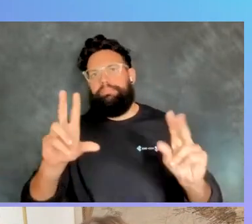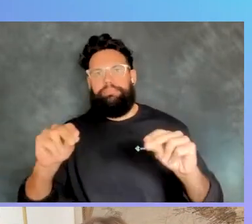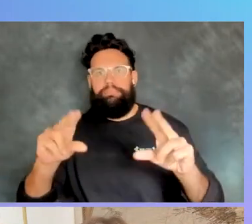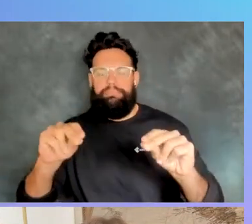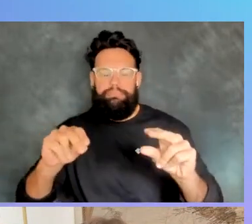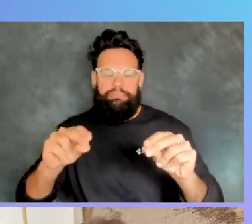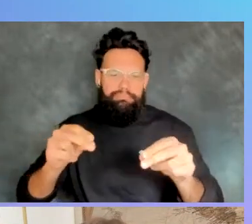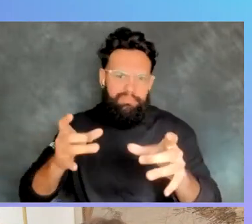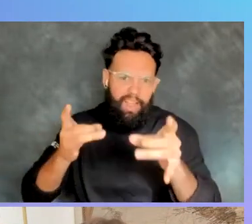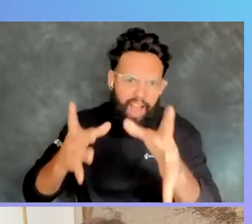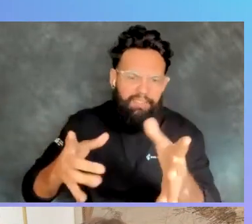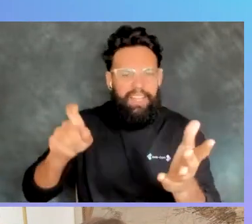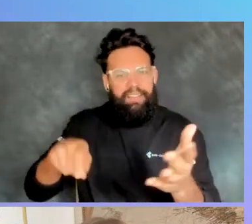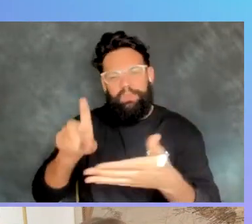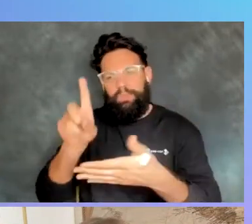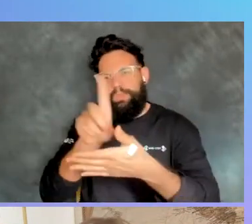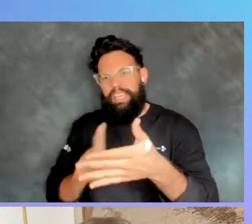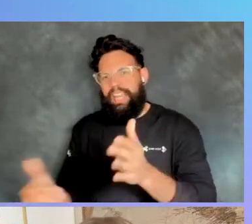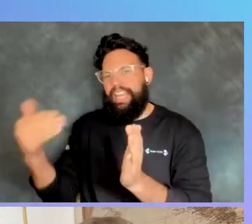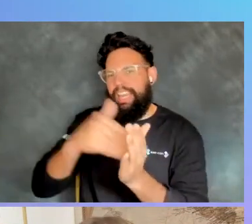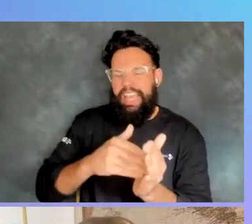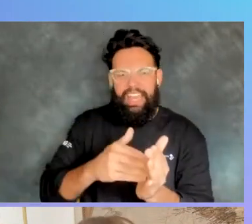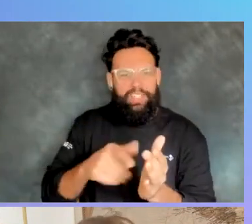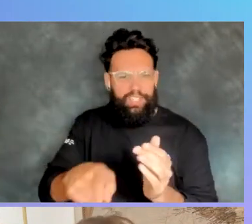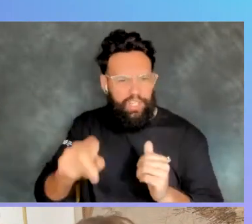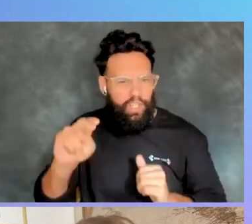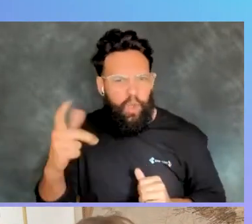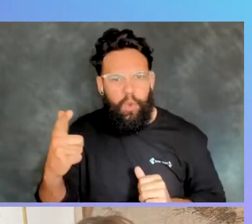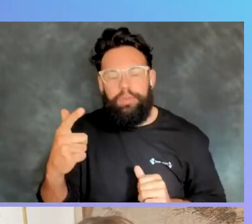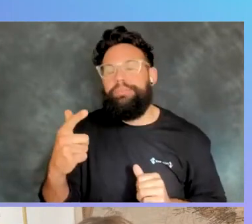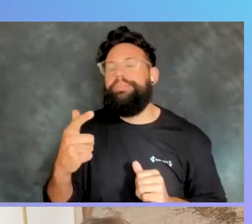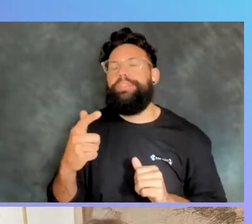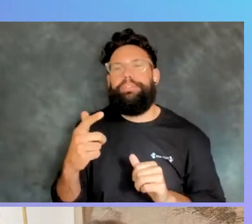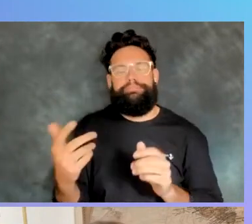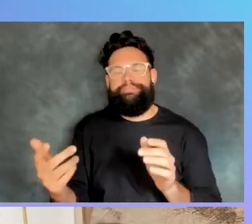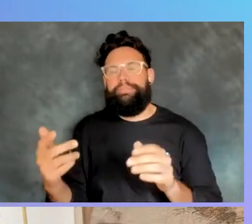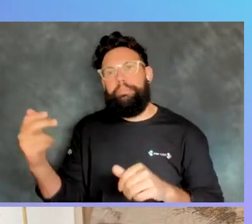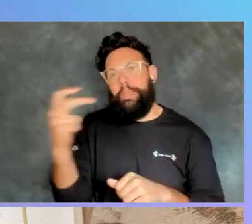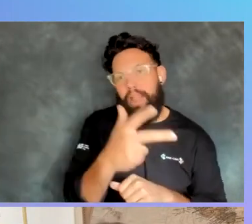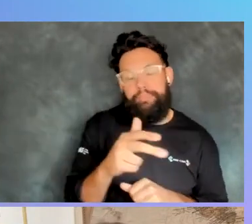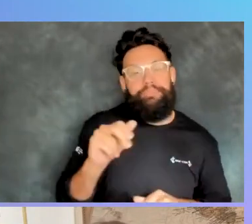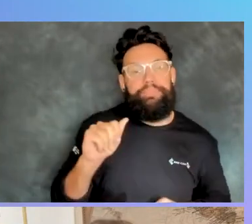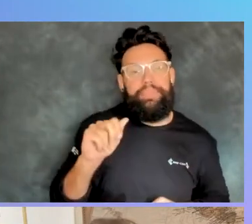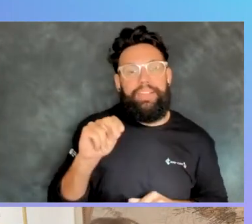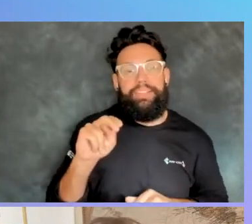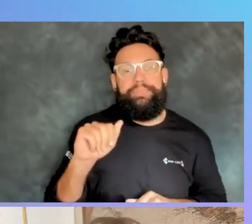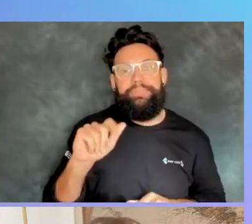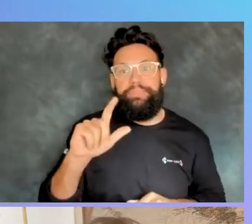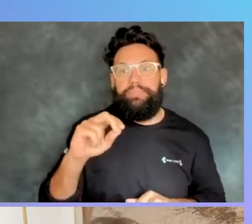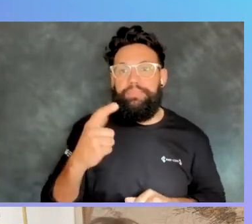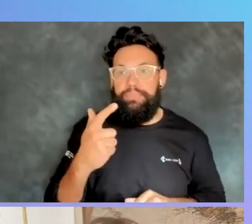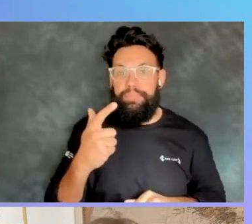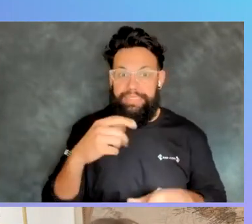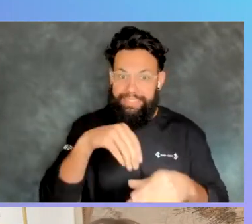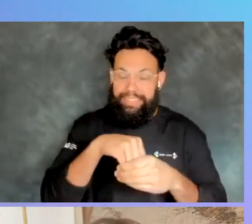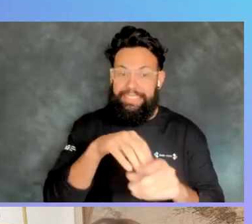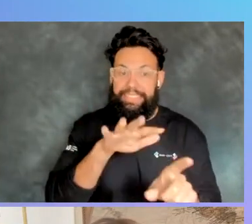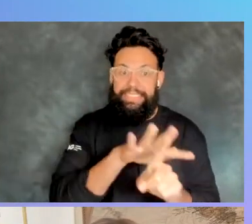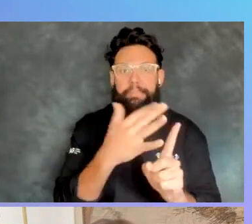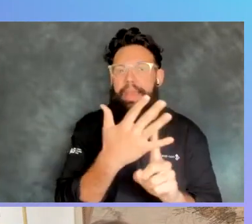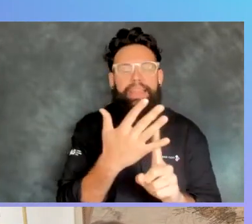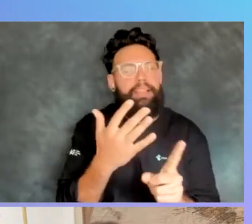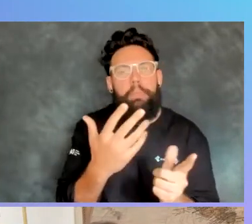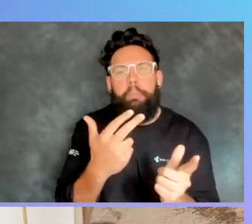terrible. So for the analog in schematic, for example, the schematic is way too tiny to be read by